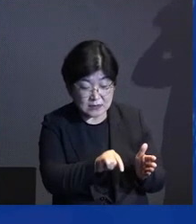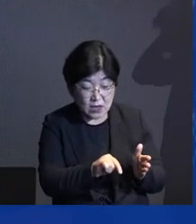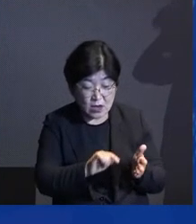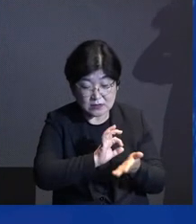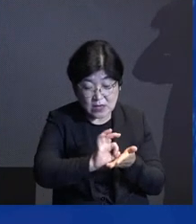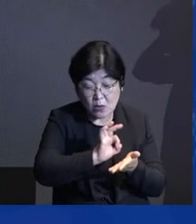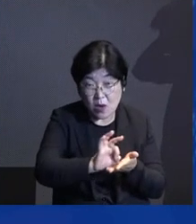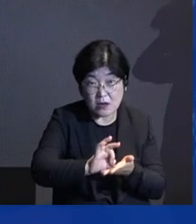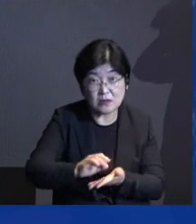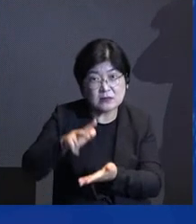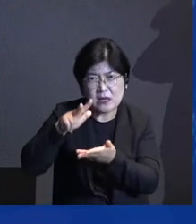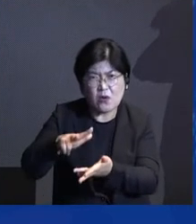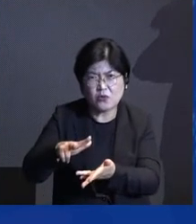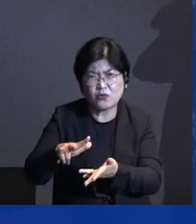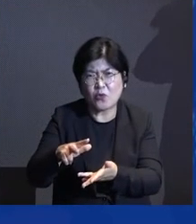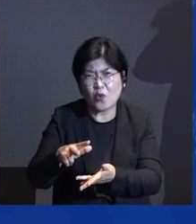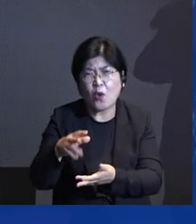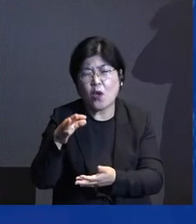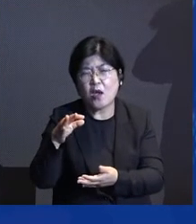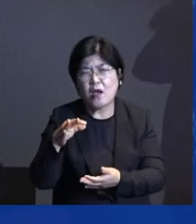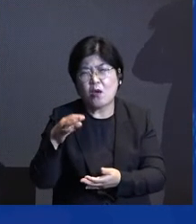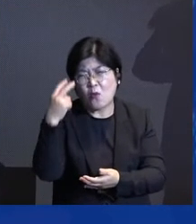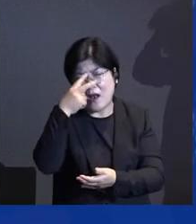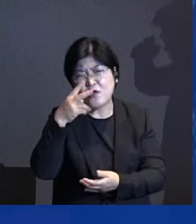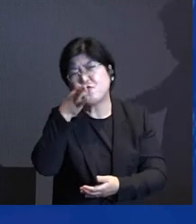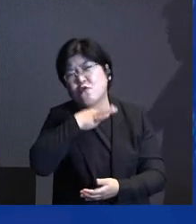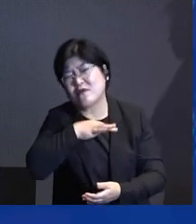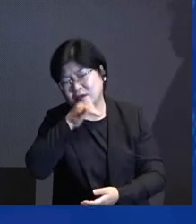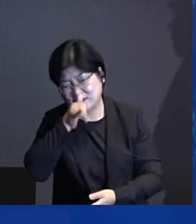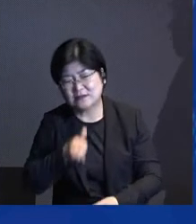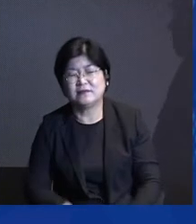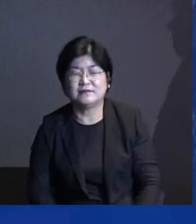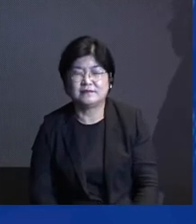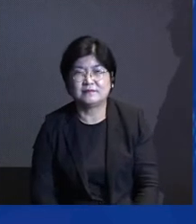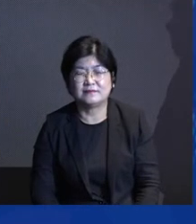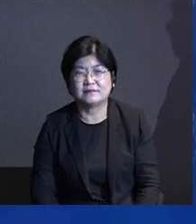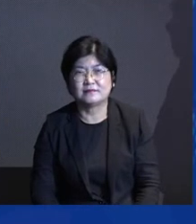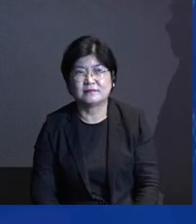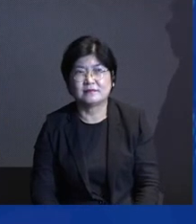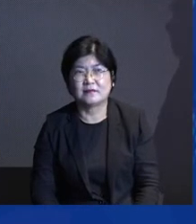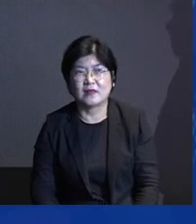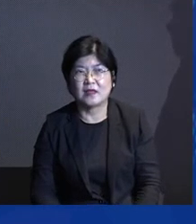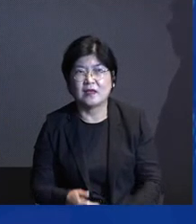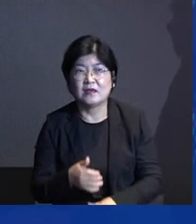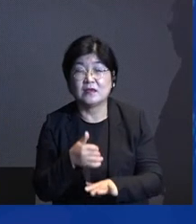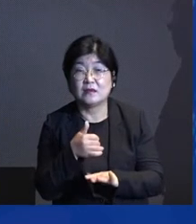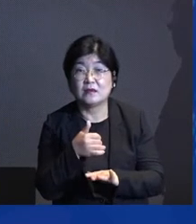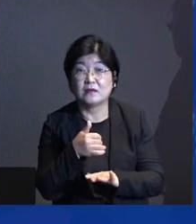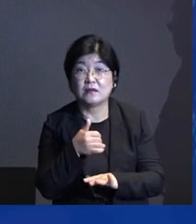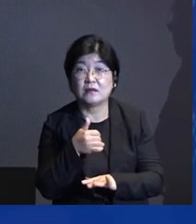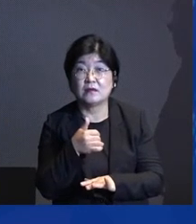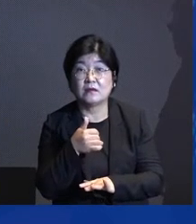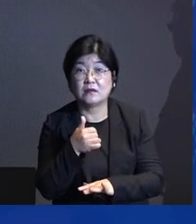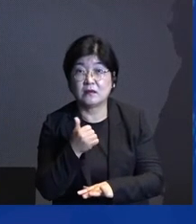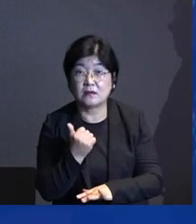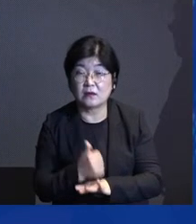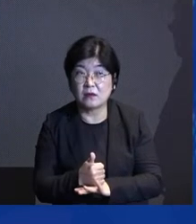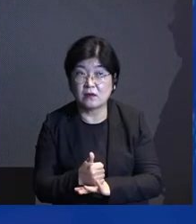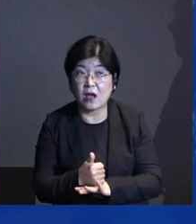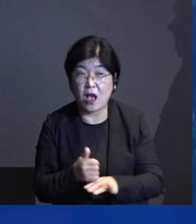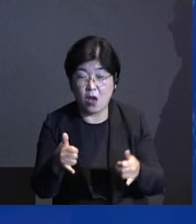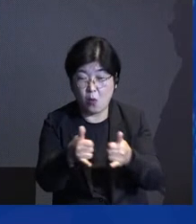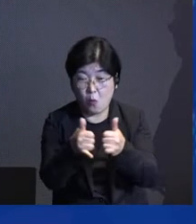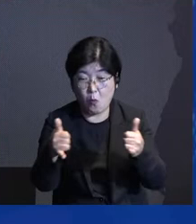to mobilize the resources from the community level to support with the